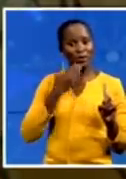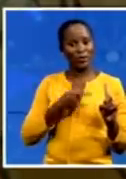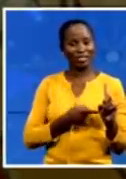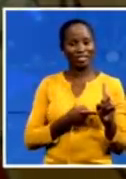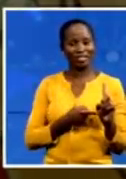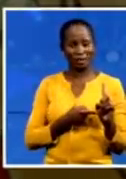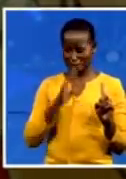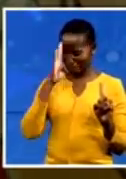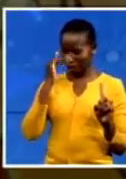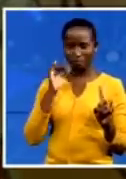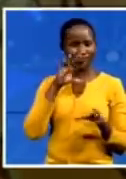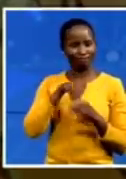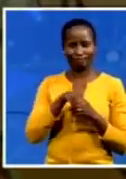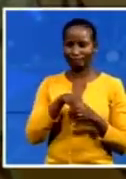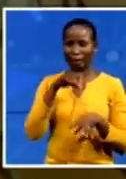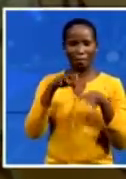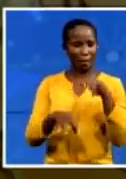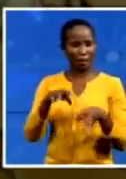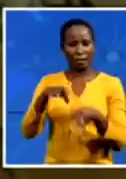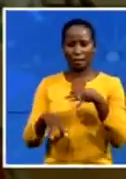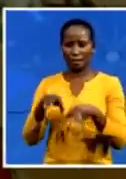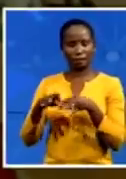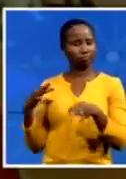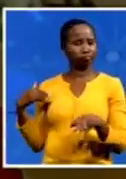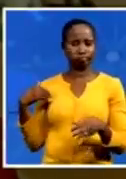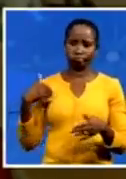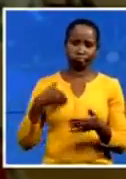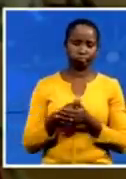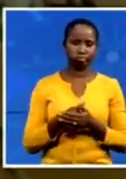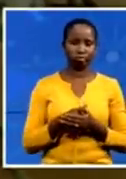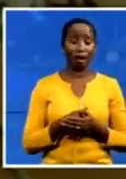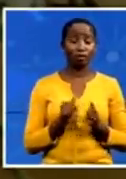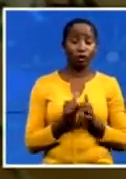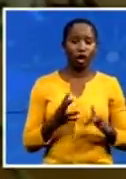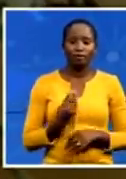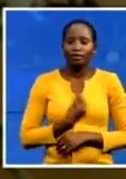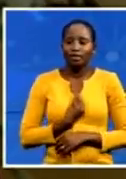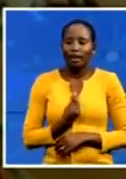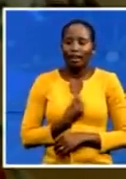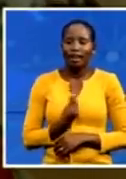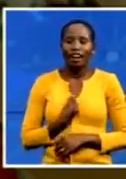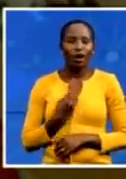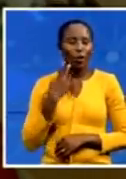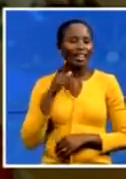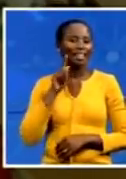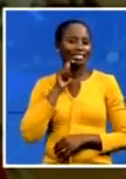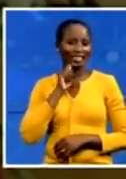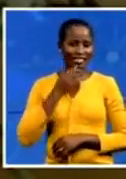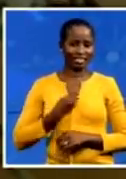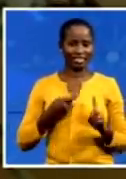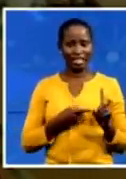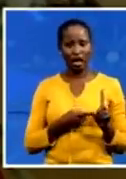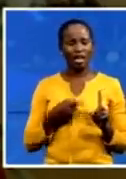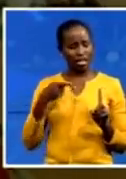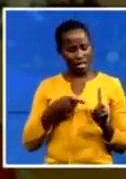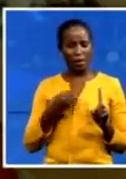her teeth into politics at a very young age when she was still a teenager. I'm talking about a person who is a former DA youth